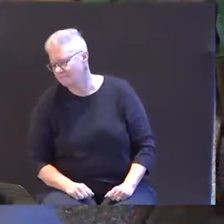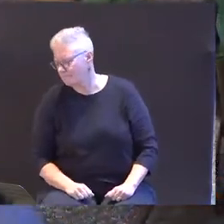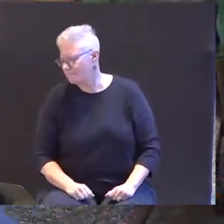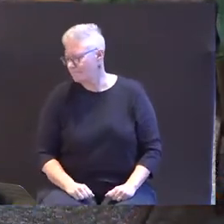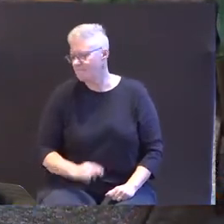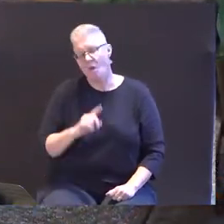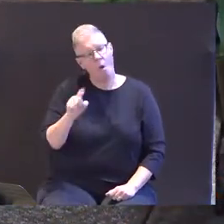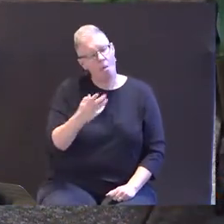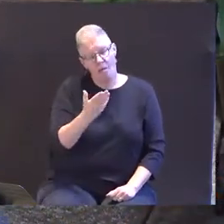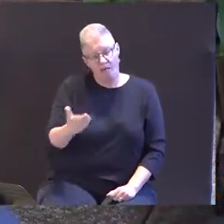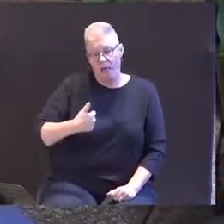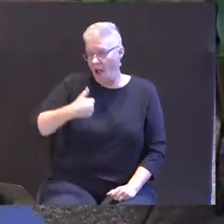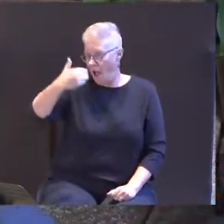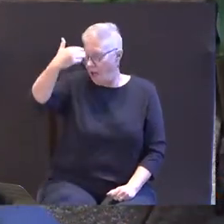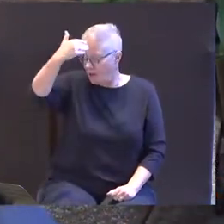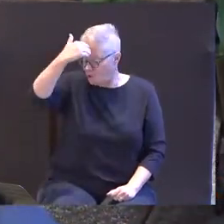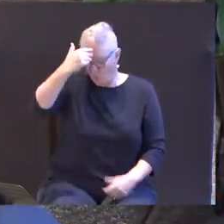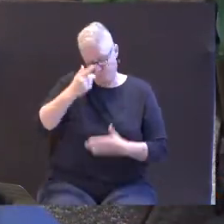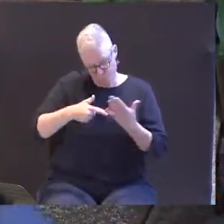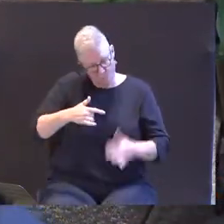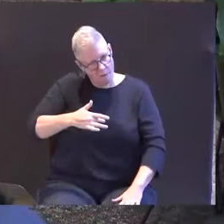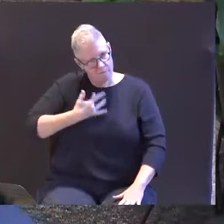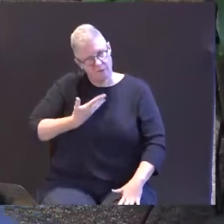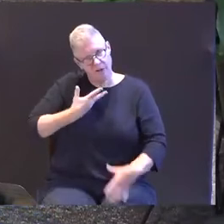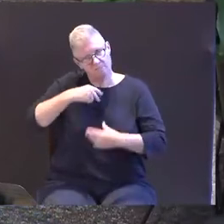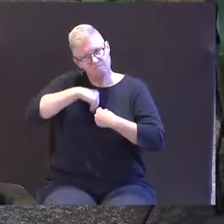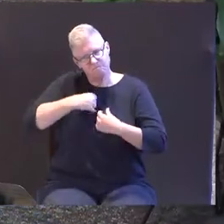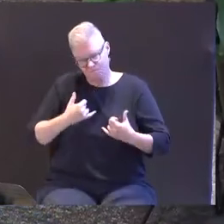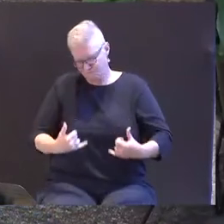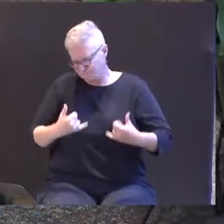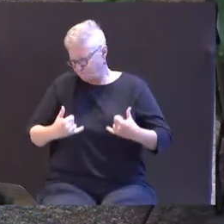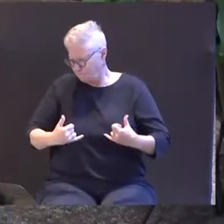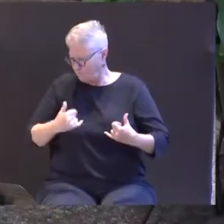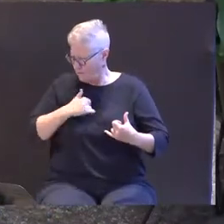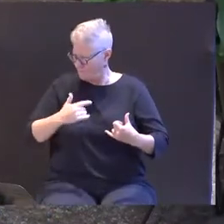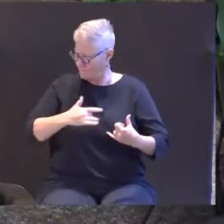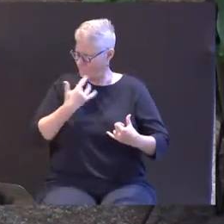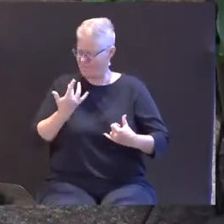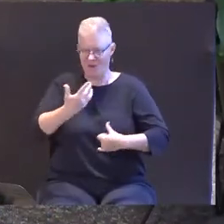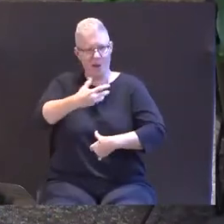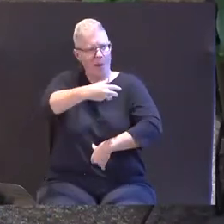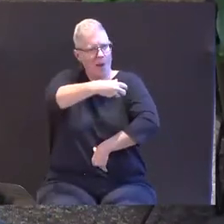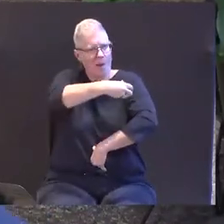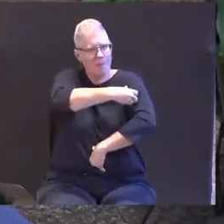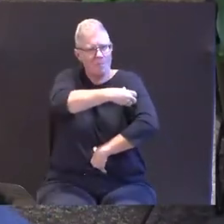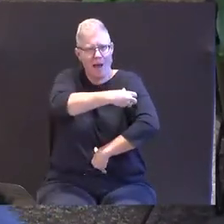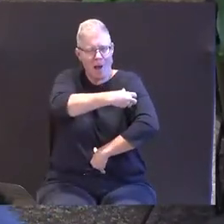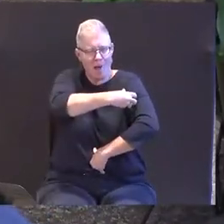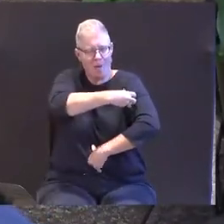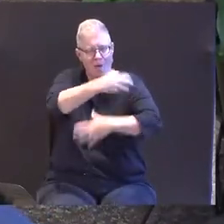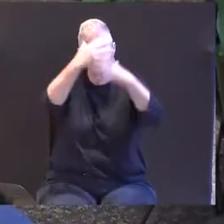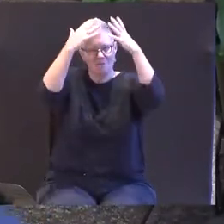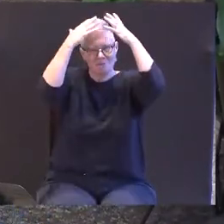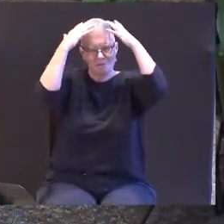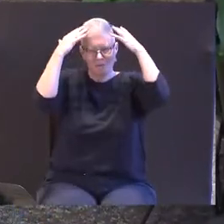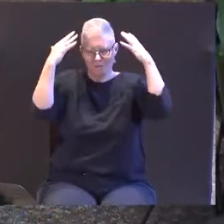I know is all I feel right now. I feel the power growing in my head.